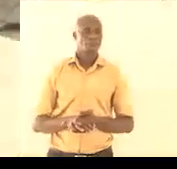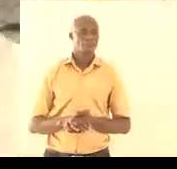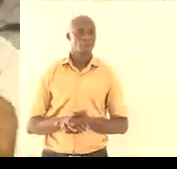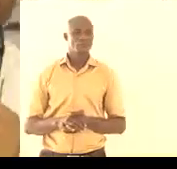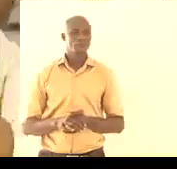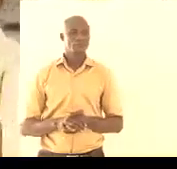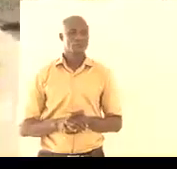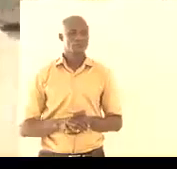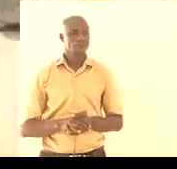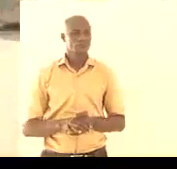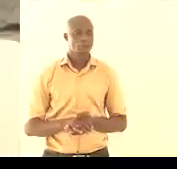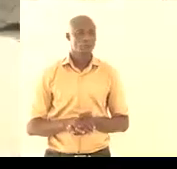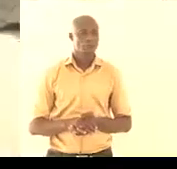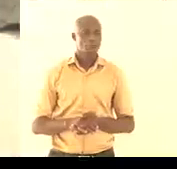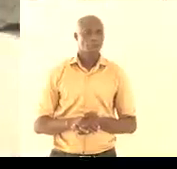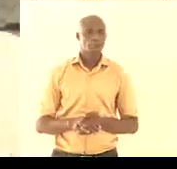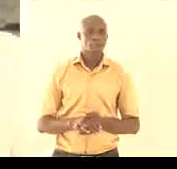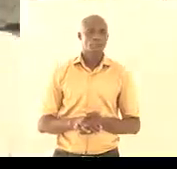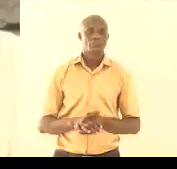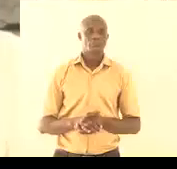One of the worst roads in this country.